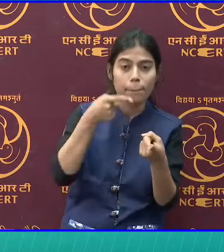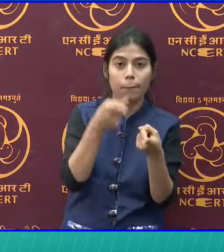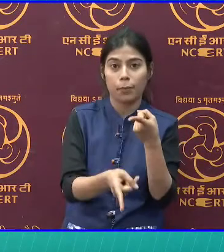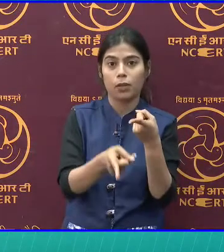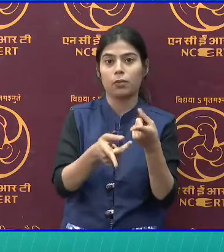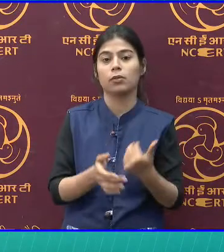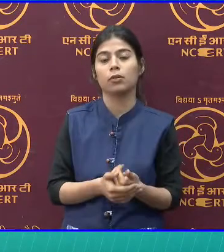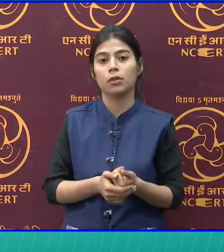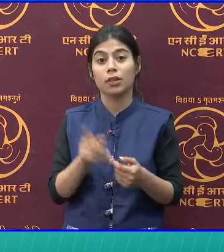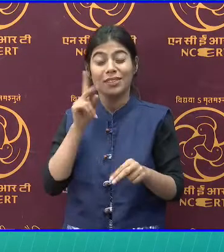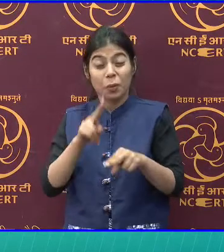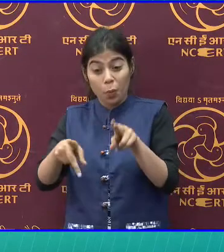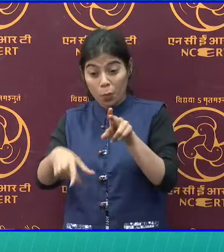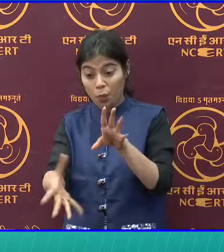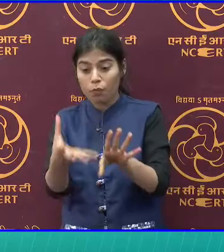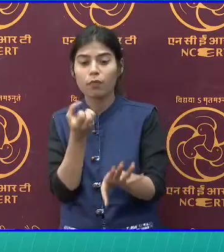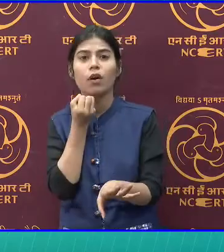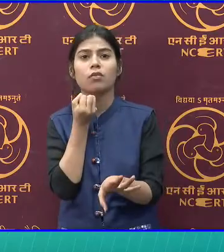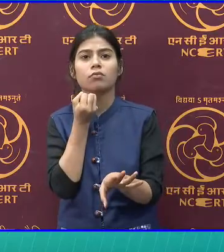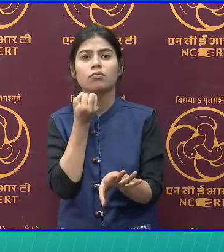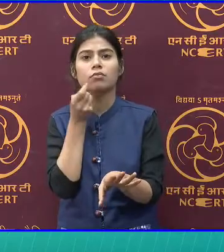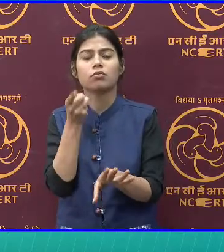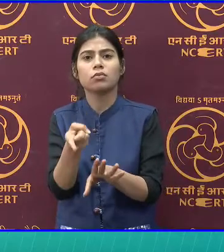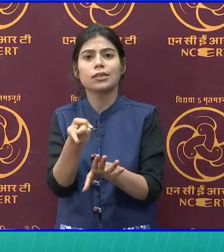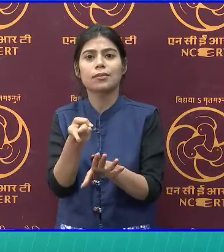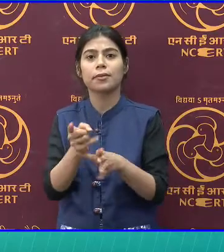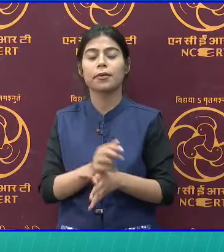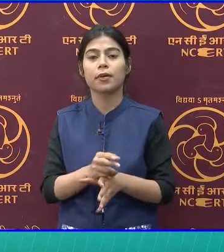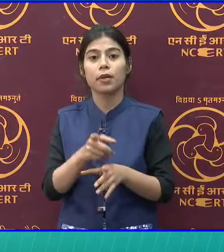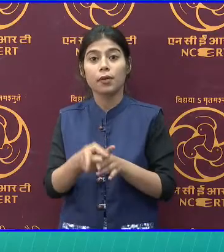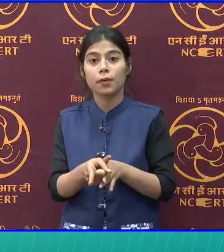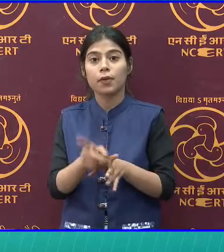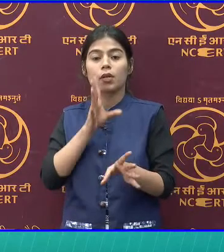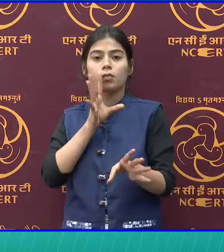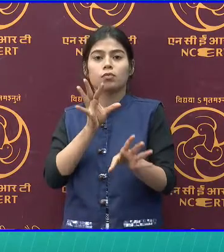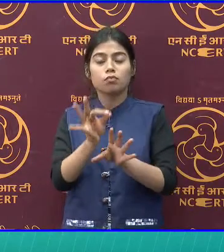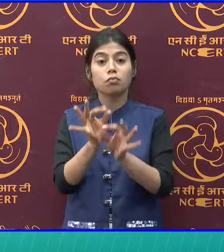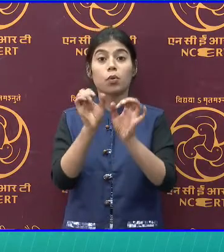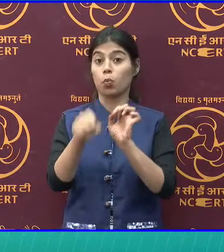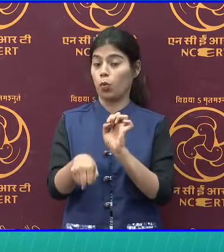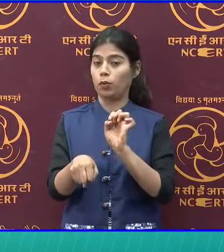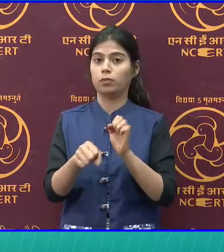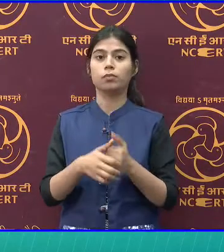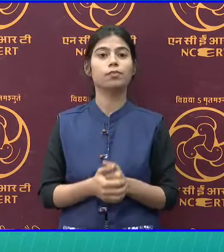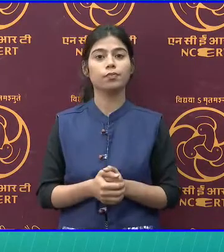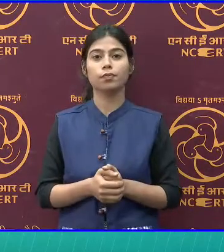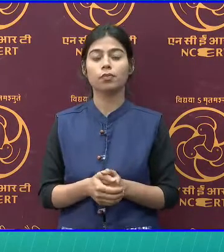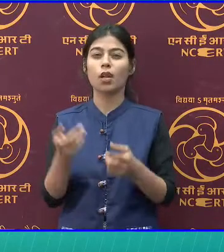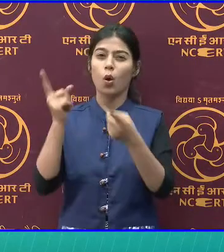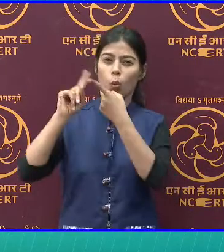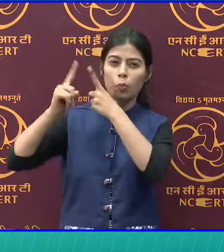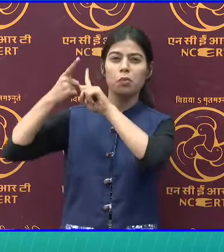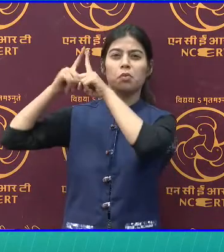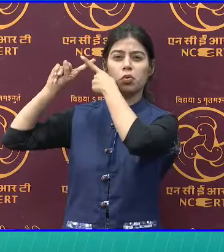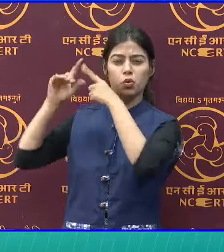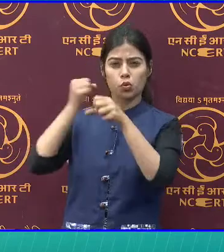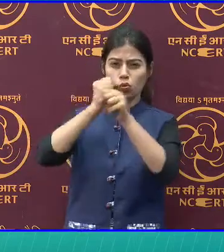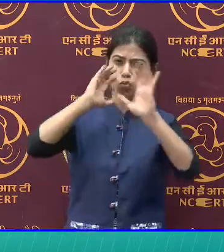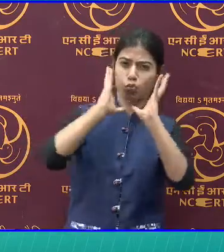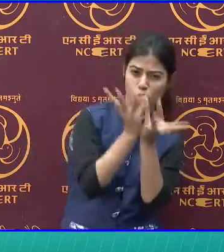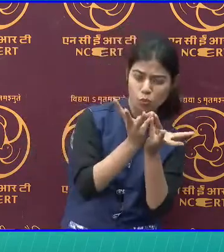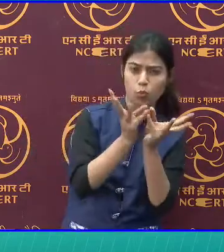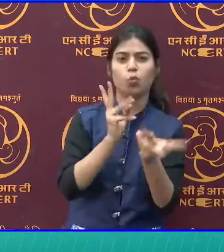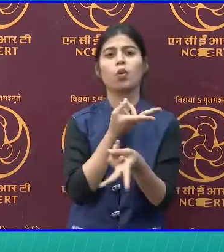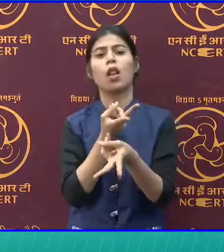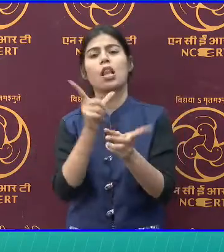find this particular theme is very much interdisciplinary. You can see the history, you can see the geography, you can